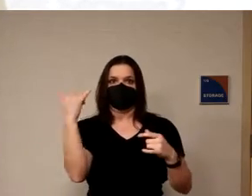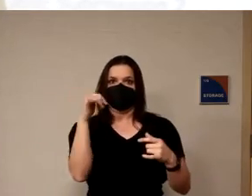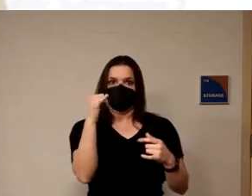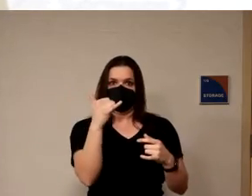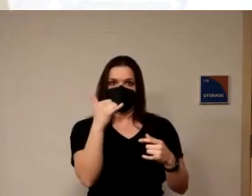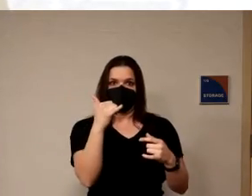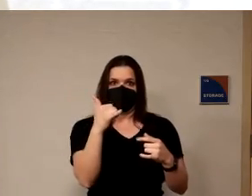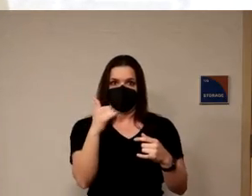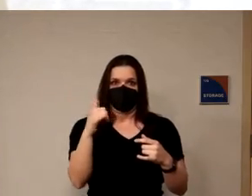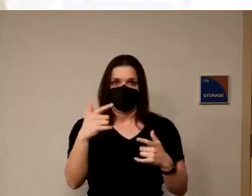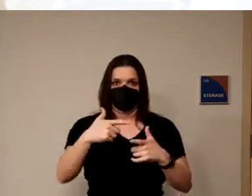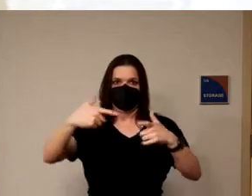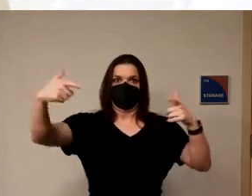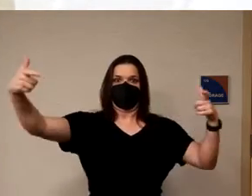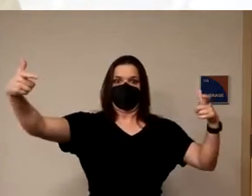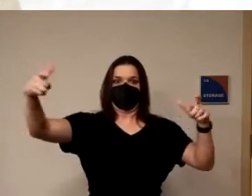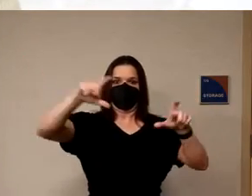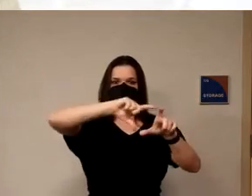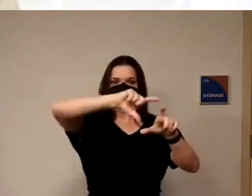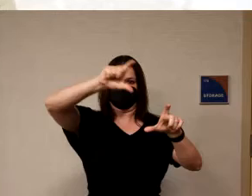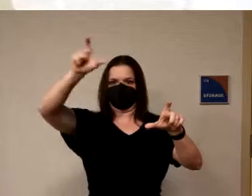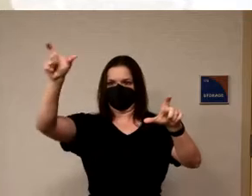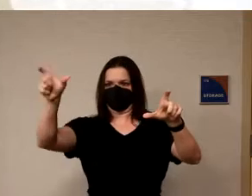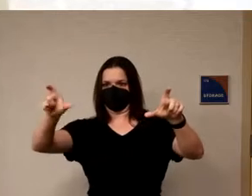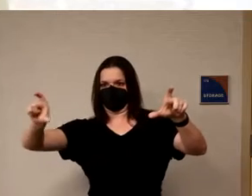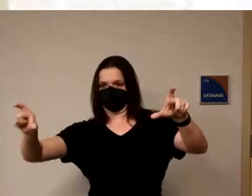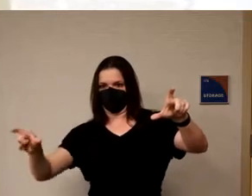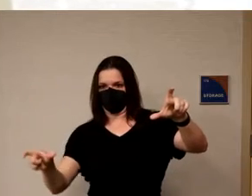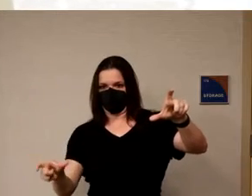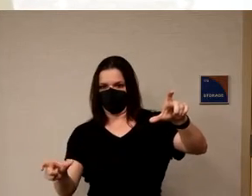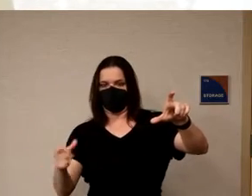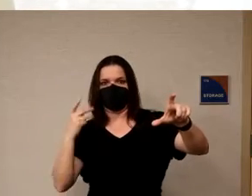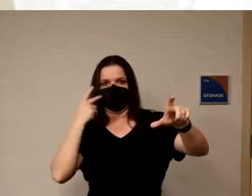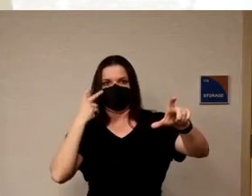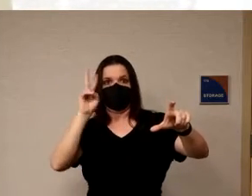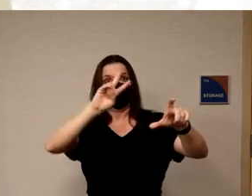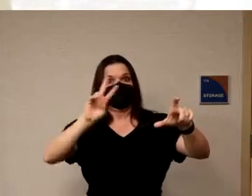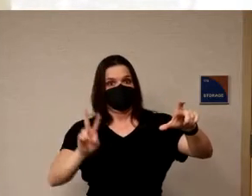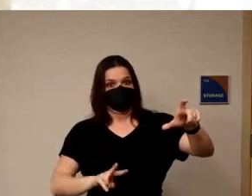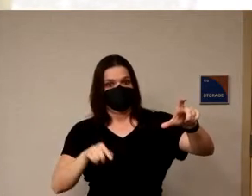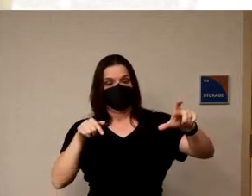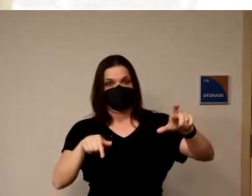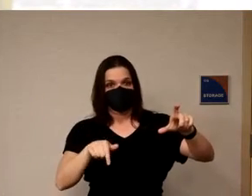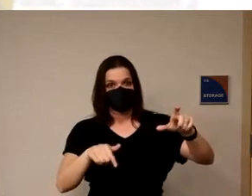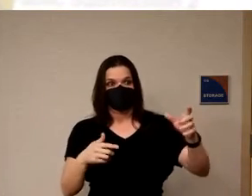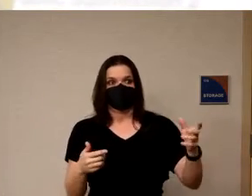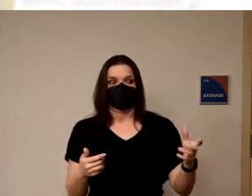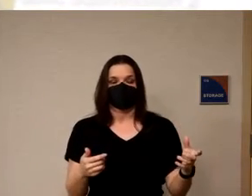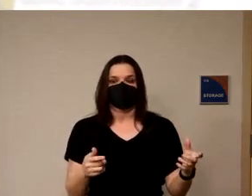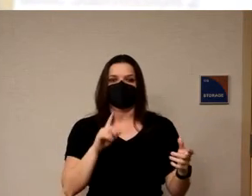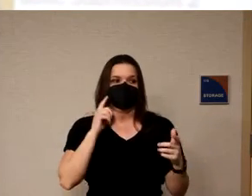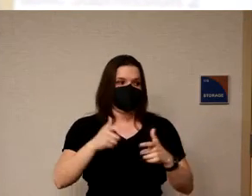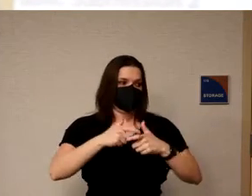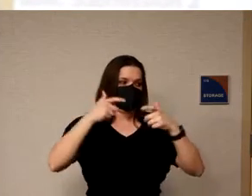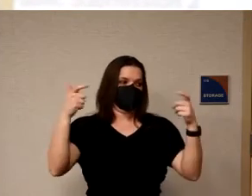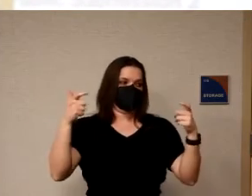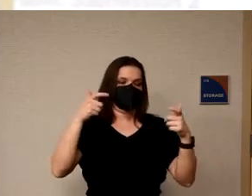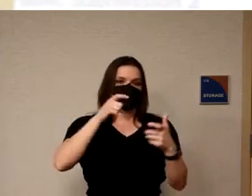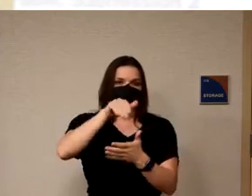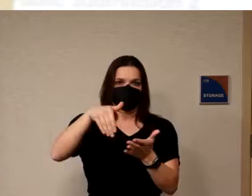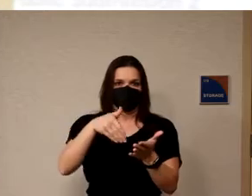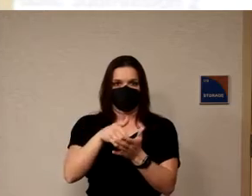yellow district is so big. And then once I realized that Visalia is going to be a really big center of